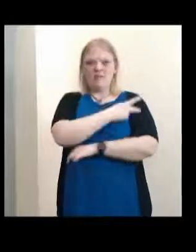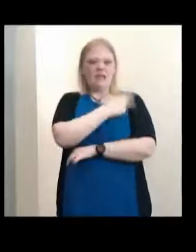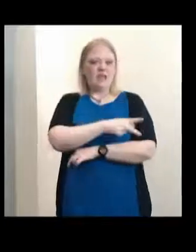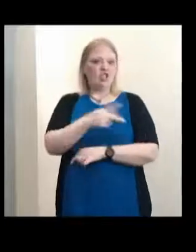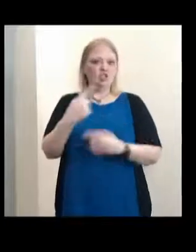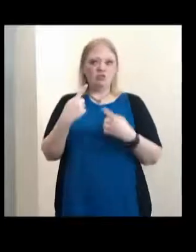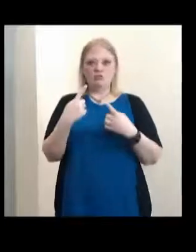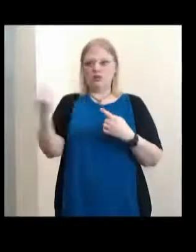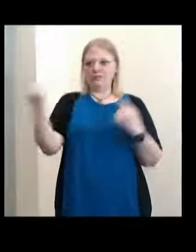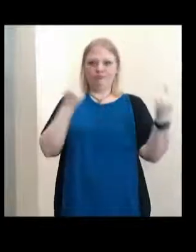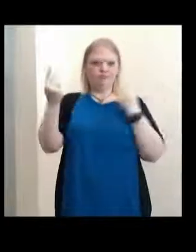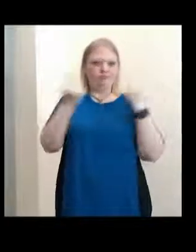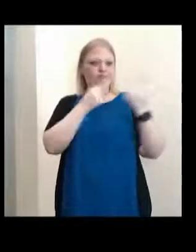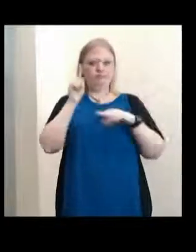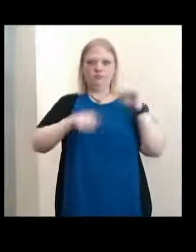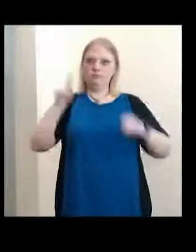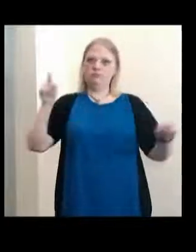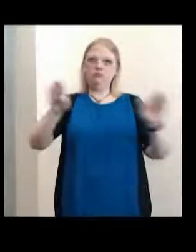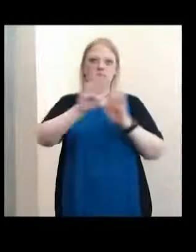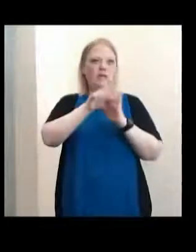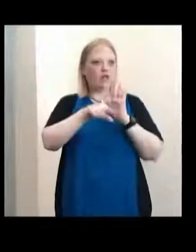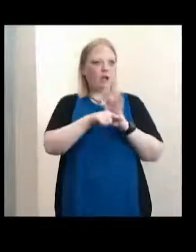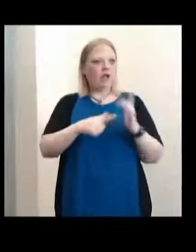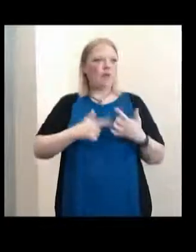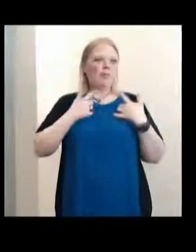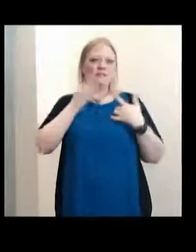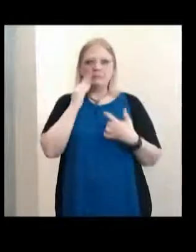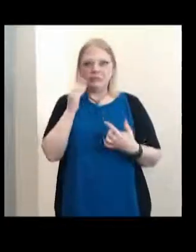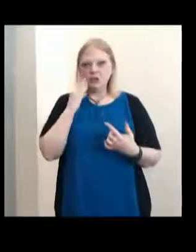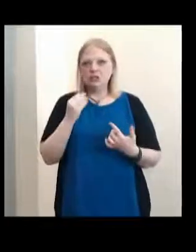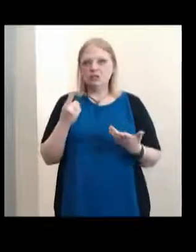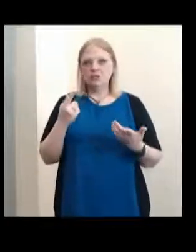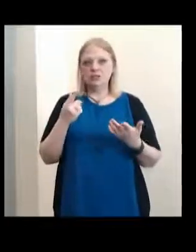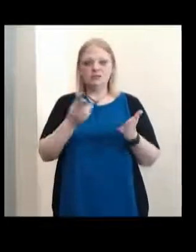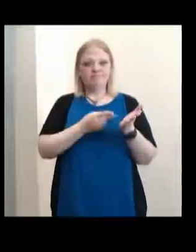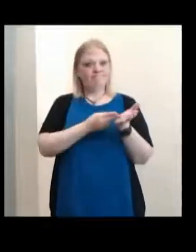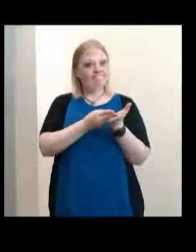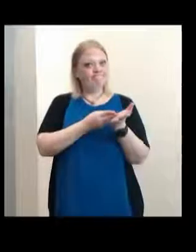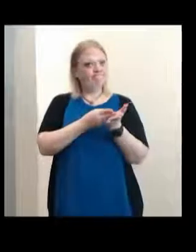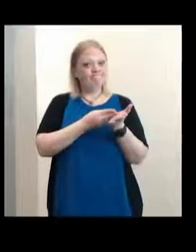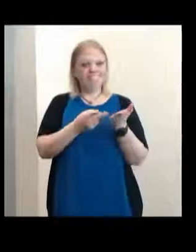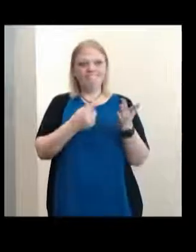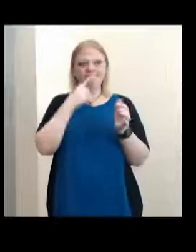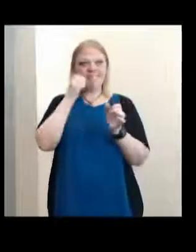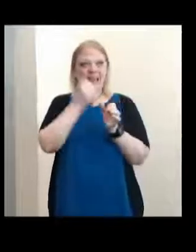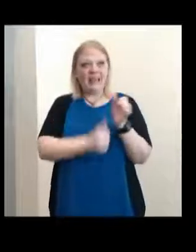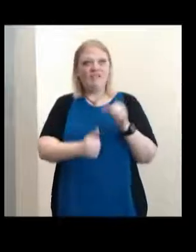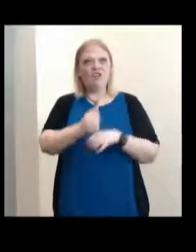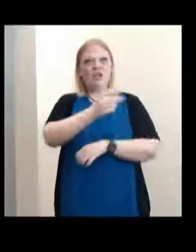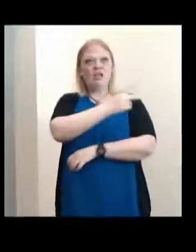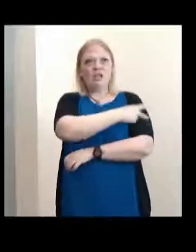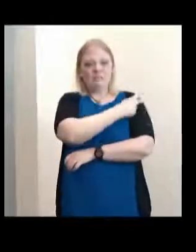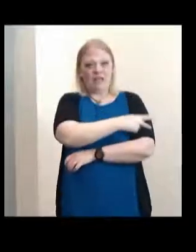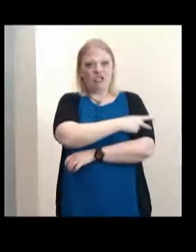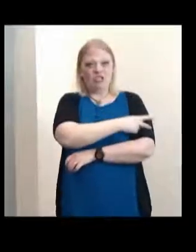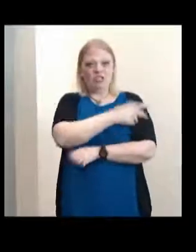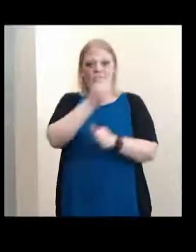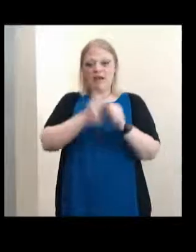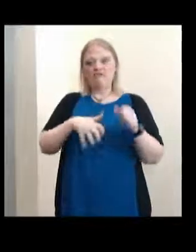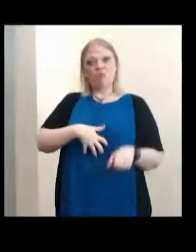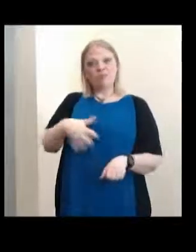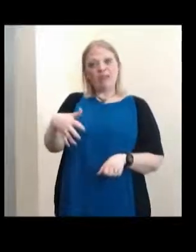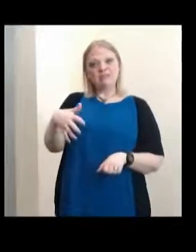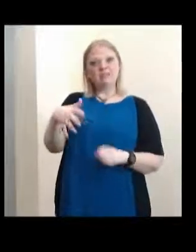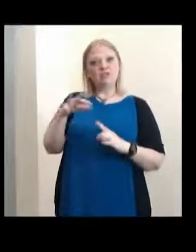diverse backgrounds and life experiences, and I can honestly say that every patient and every pregnancy